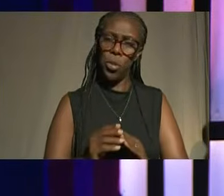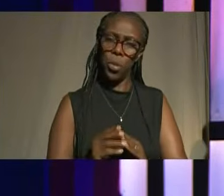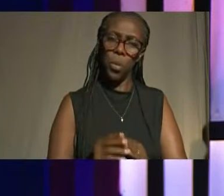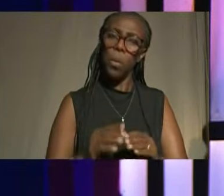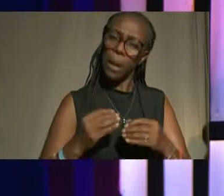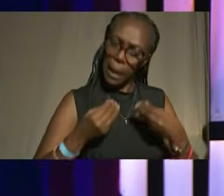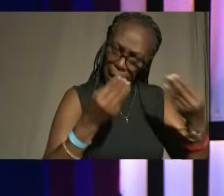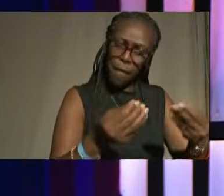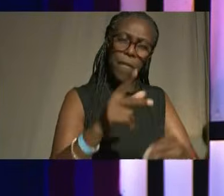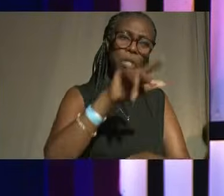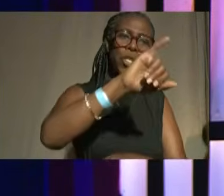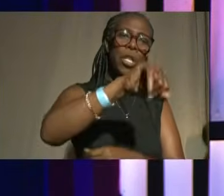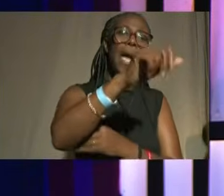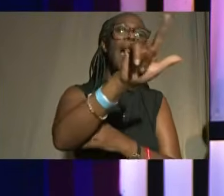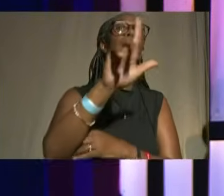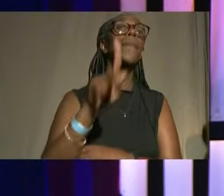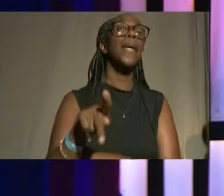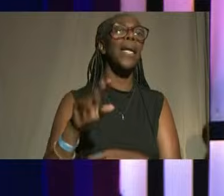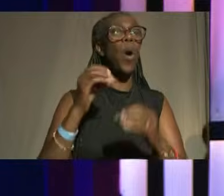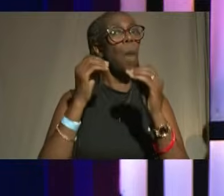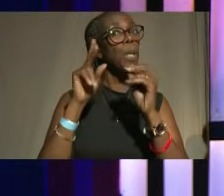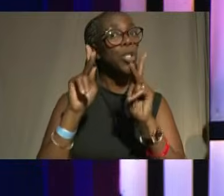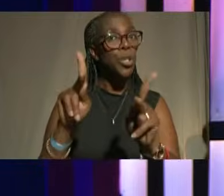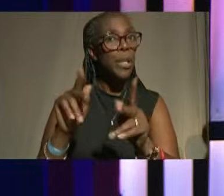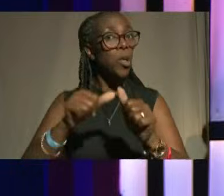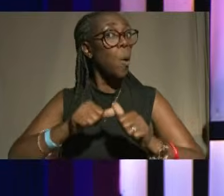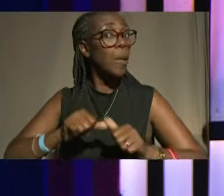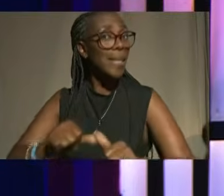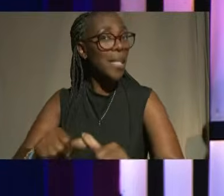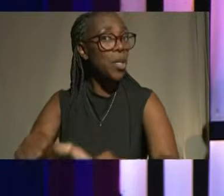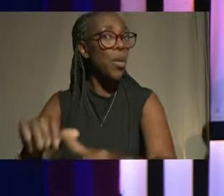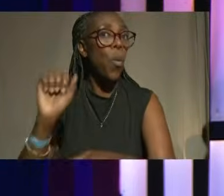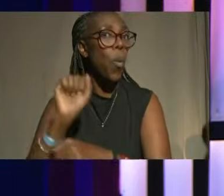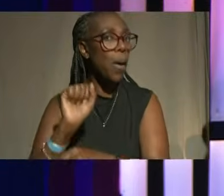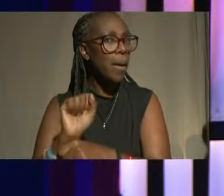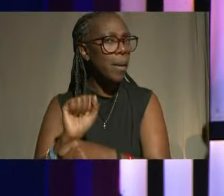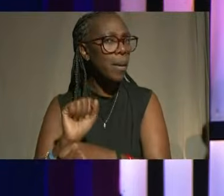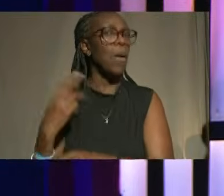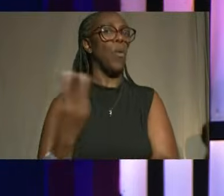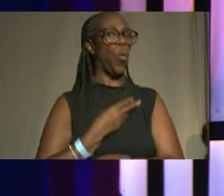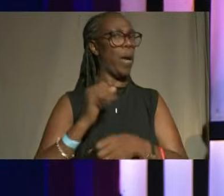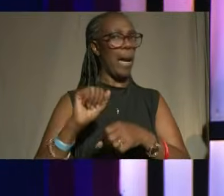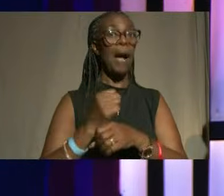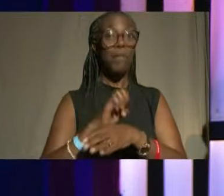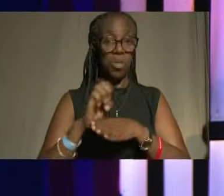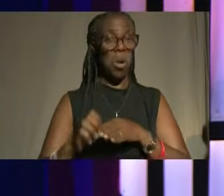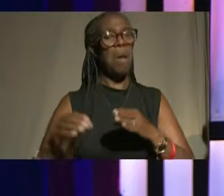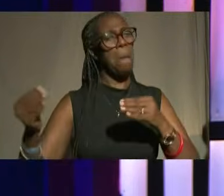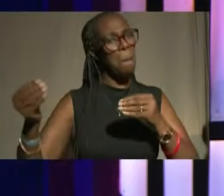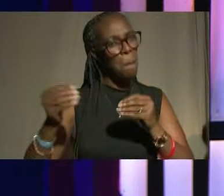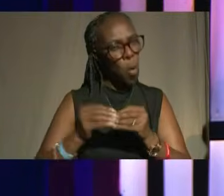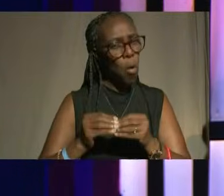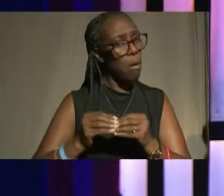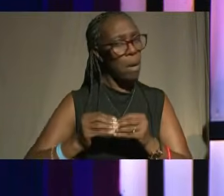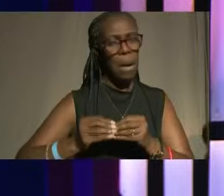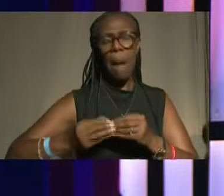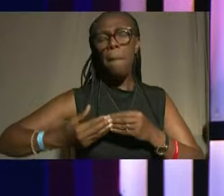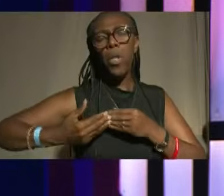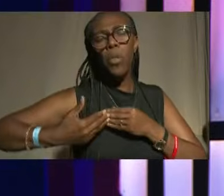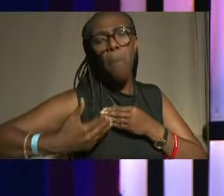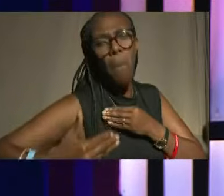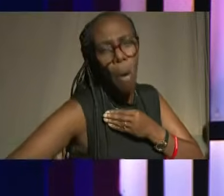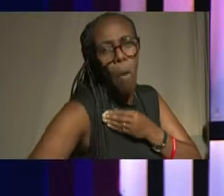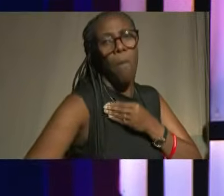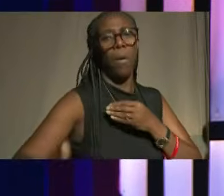work. We have done more for you than any other administration, and certainly more than the PNP has ever done. They are